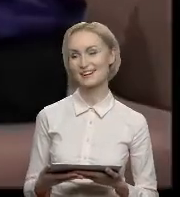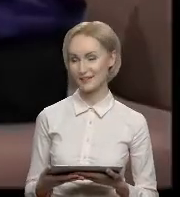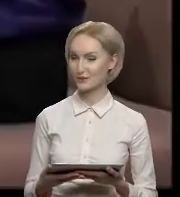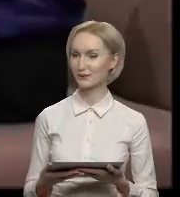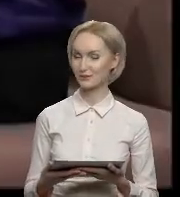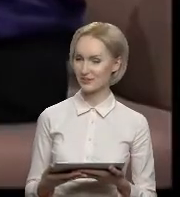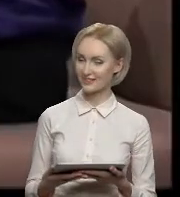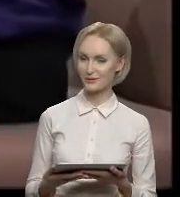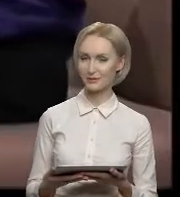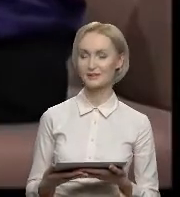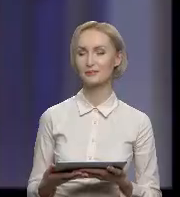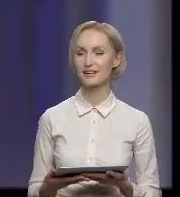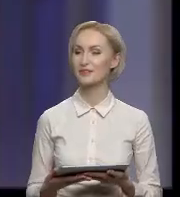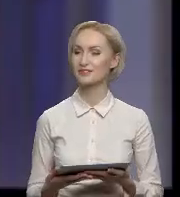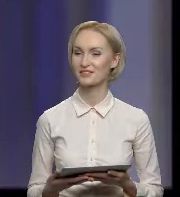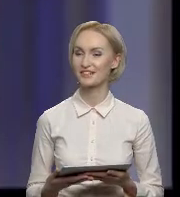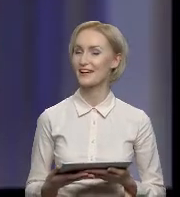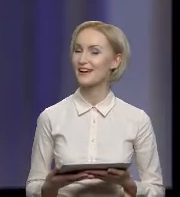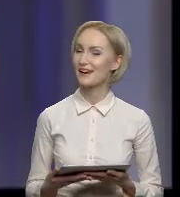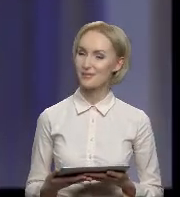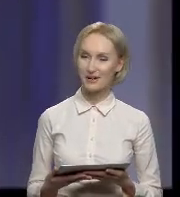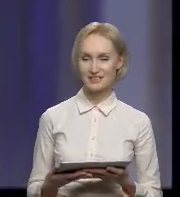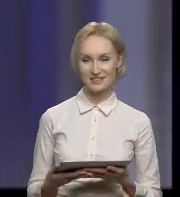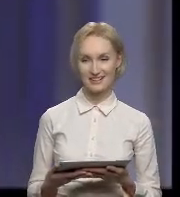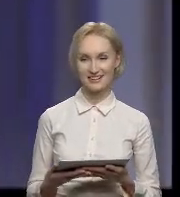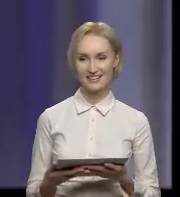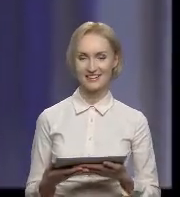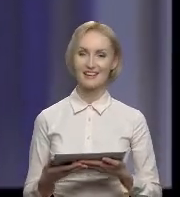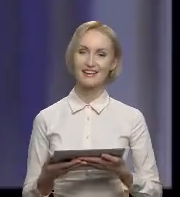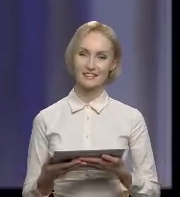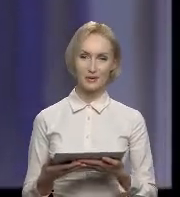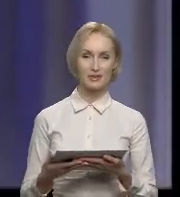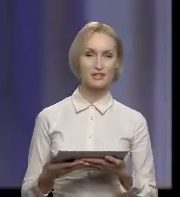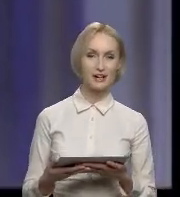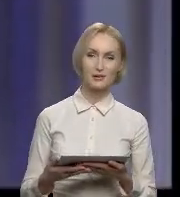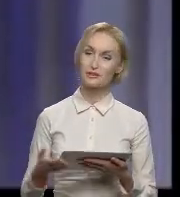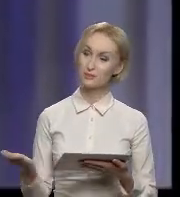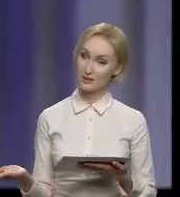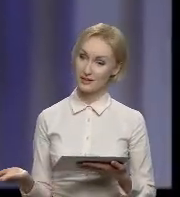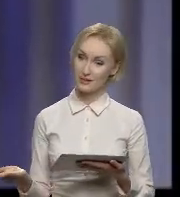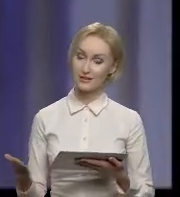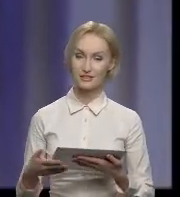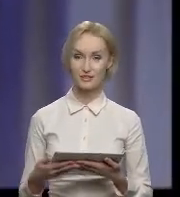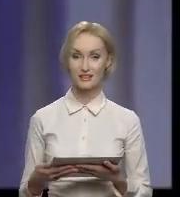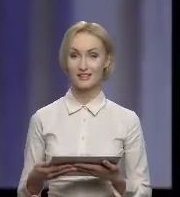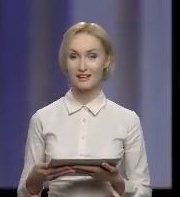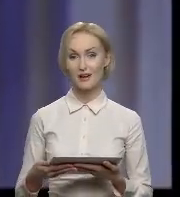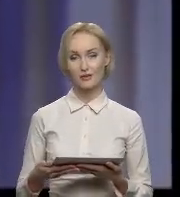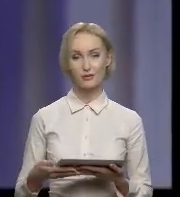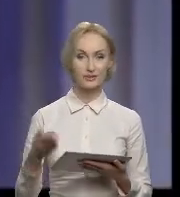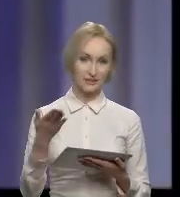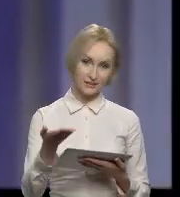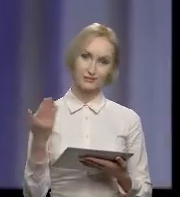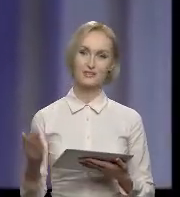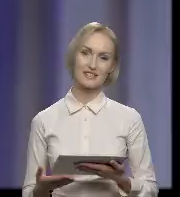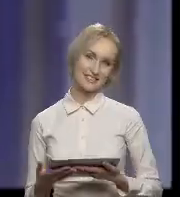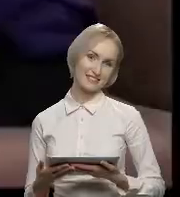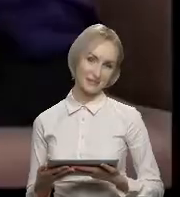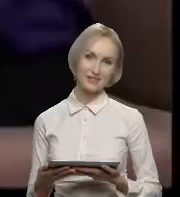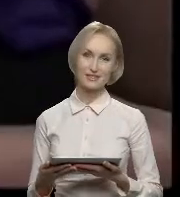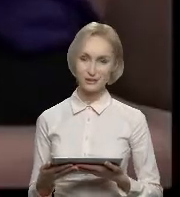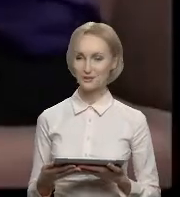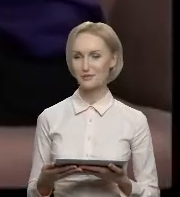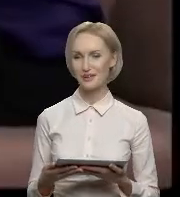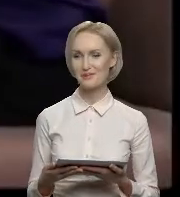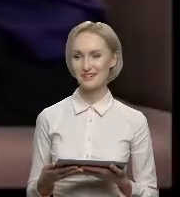You're taking care of him. Do you think your best friend, one of your best friends, might be the baby daddy? Yes, sir. Why do you say that? He's here